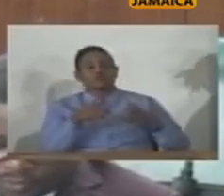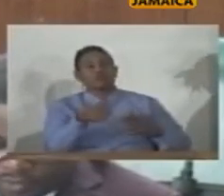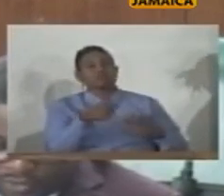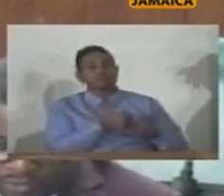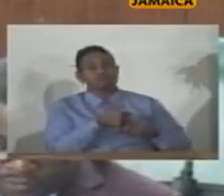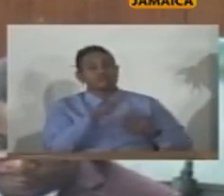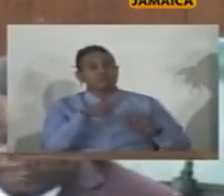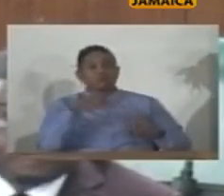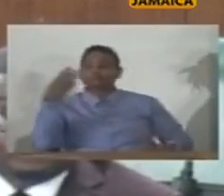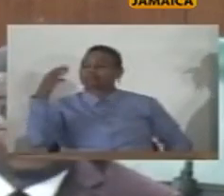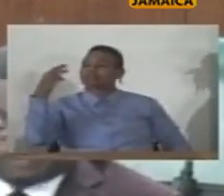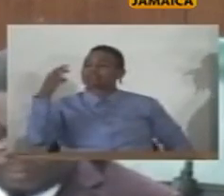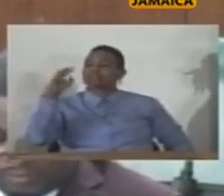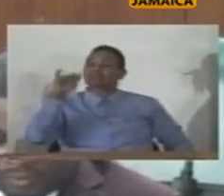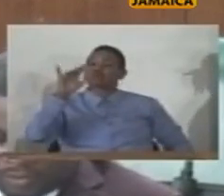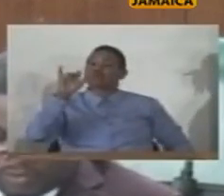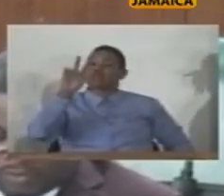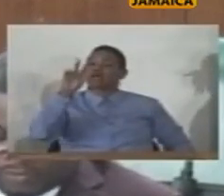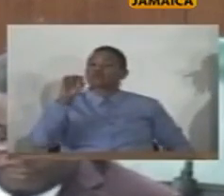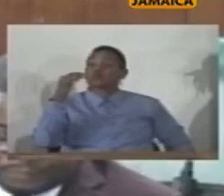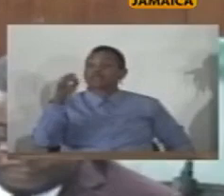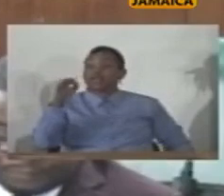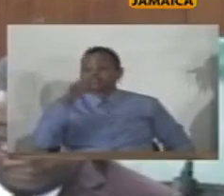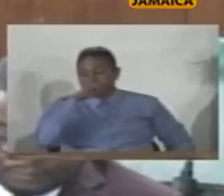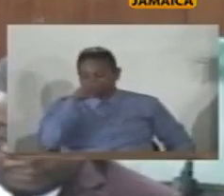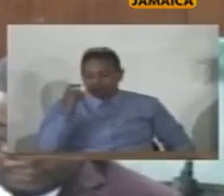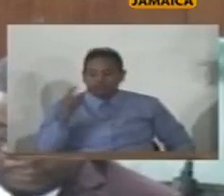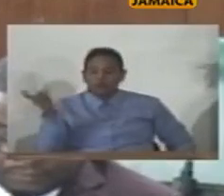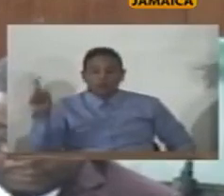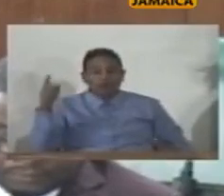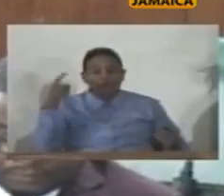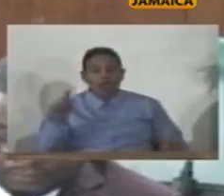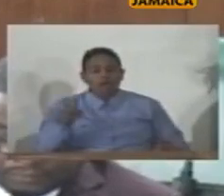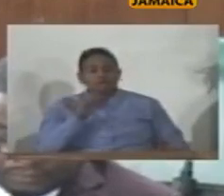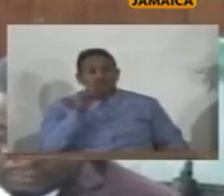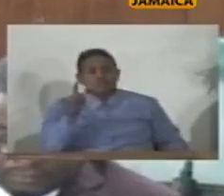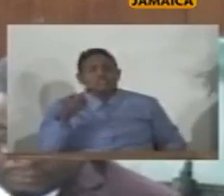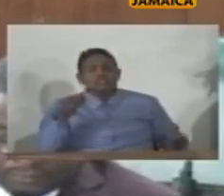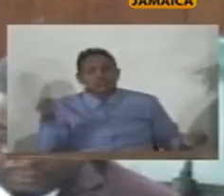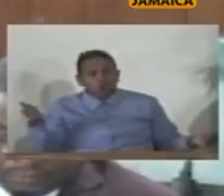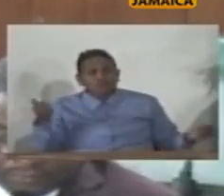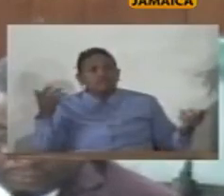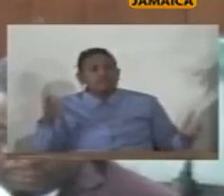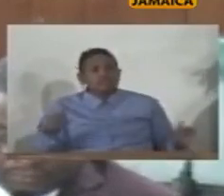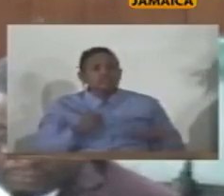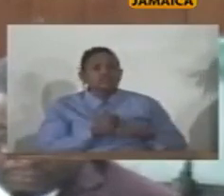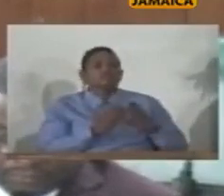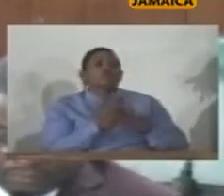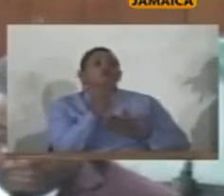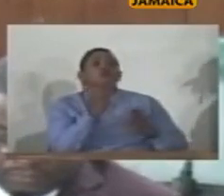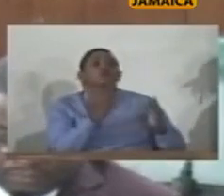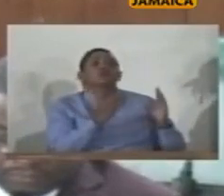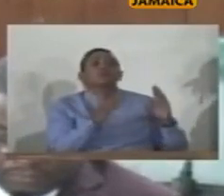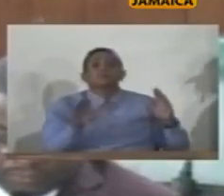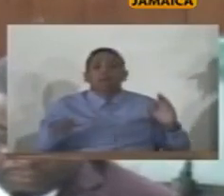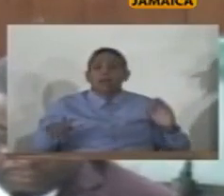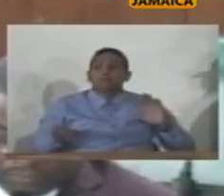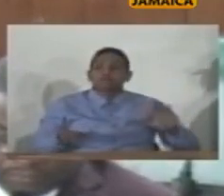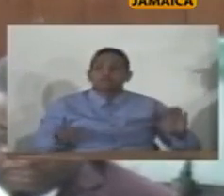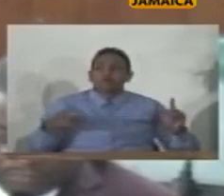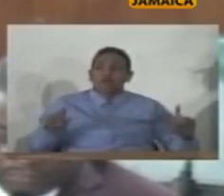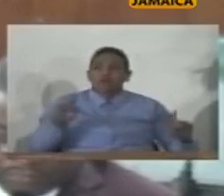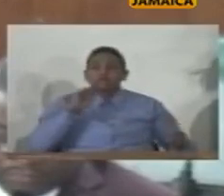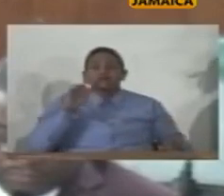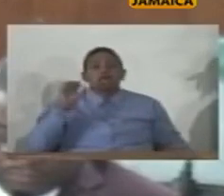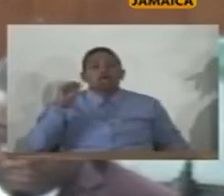the 16th day of July 2019, and whereas it was resolved by the Houses of Parliament that the state